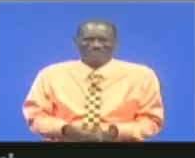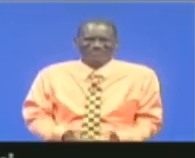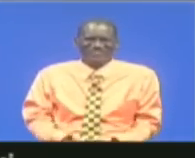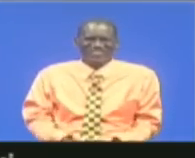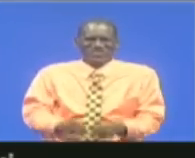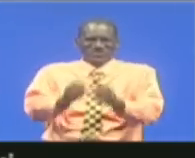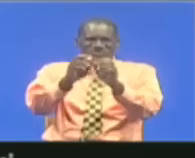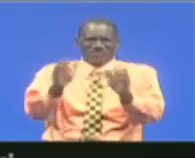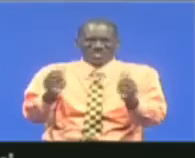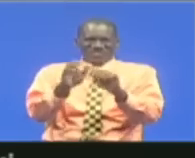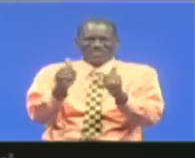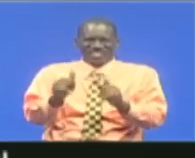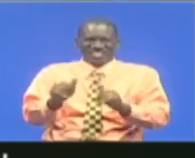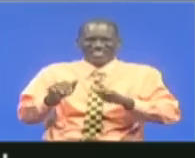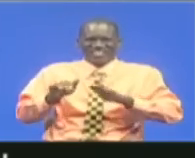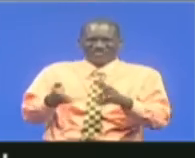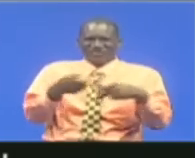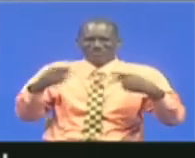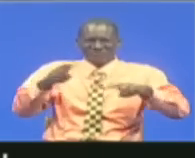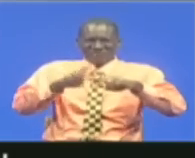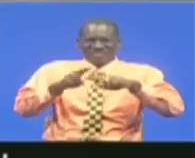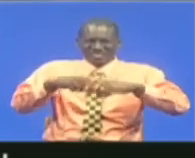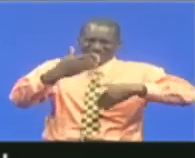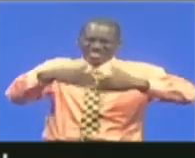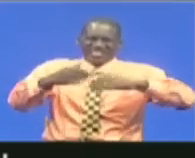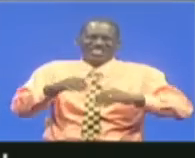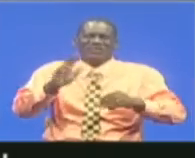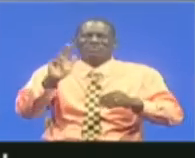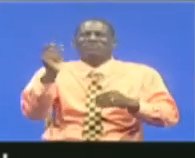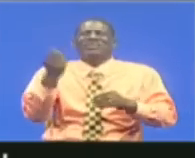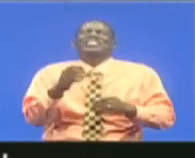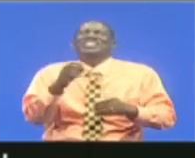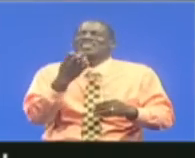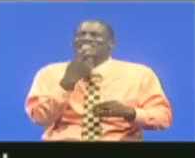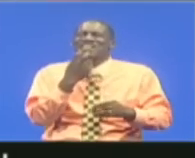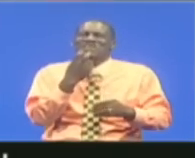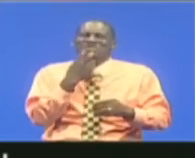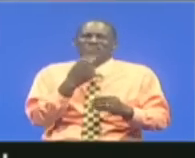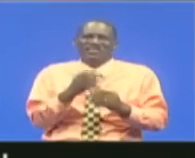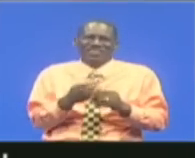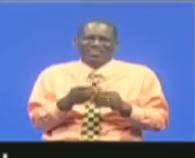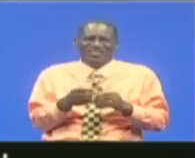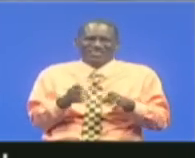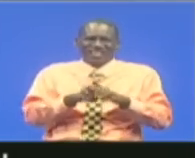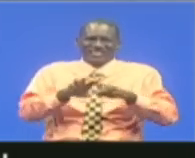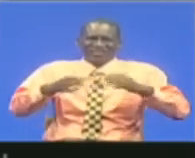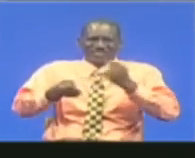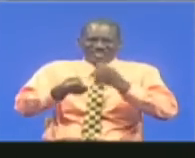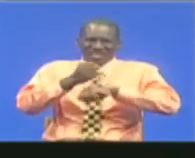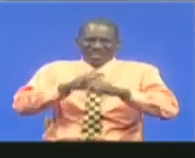Well, it left those seated around the president laughing out loud at her reaction.